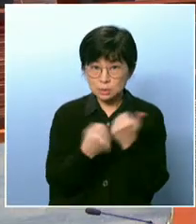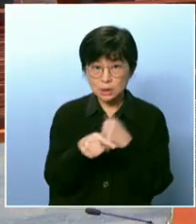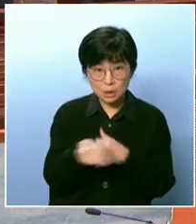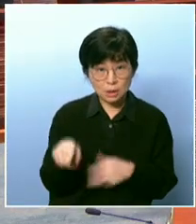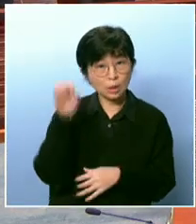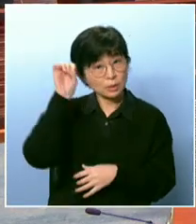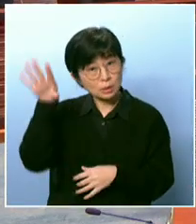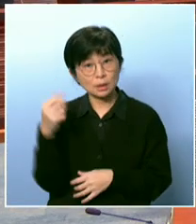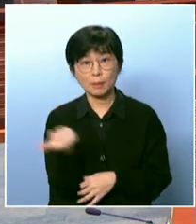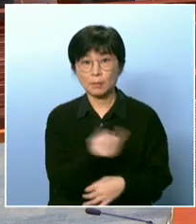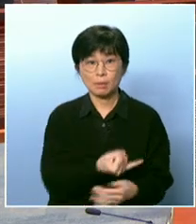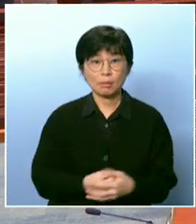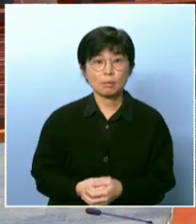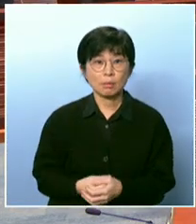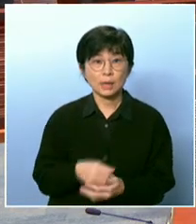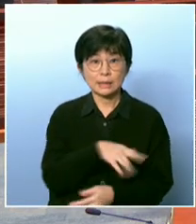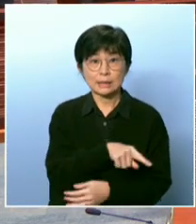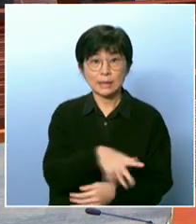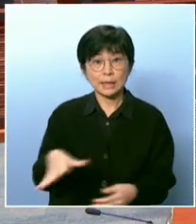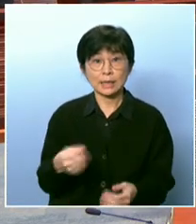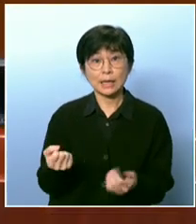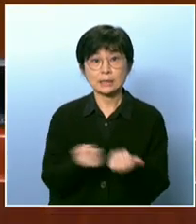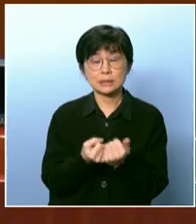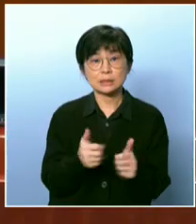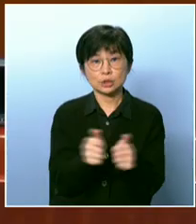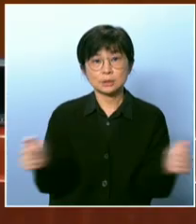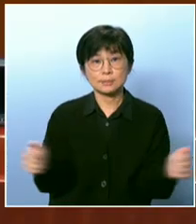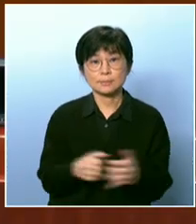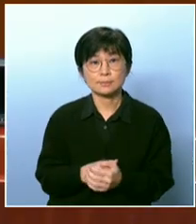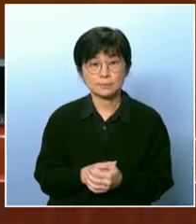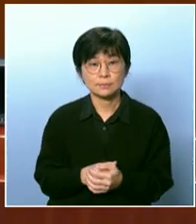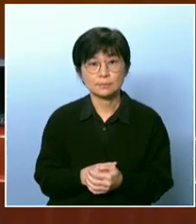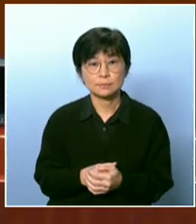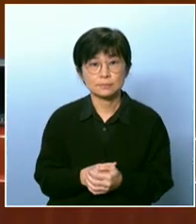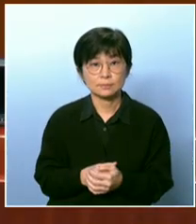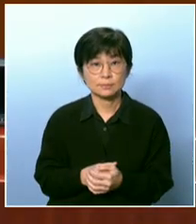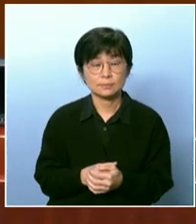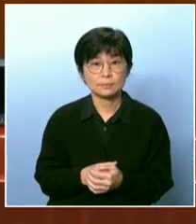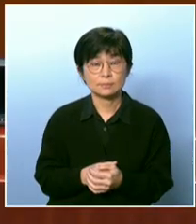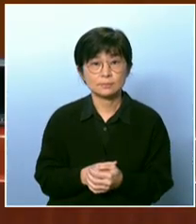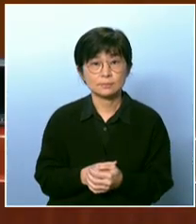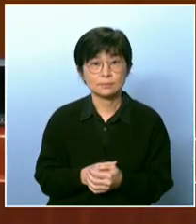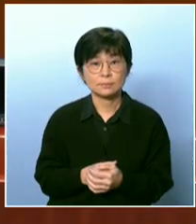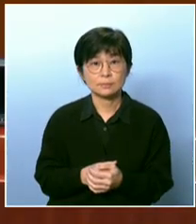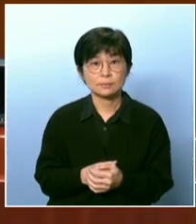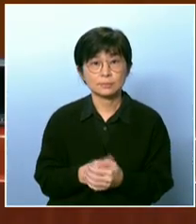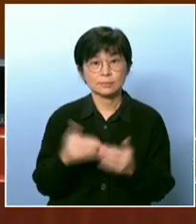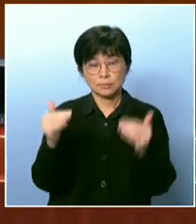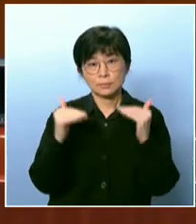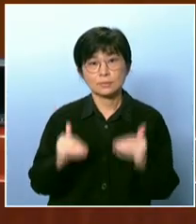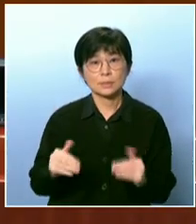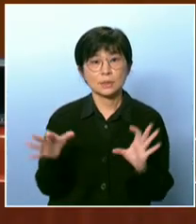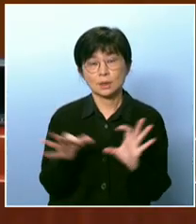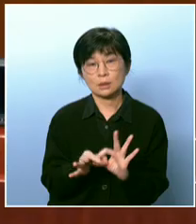the 2026-2027 budget. Do members support the administration's proposal? I believe